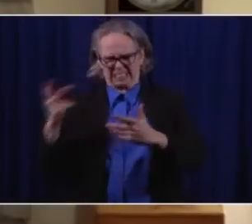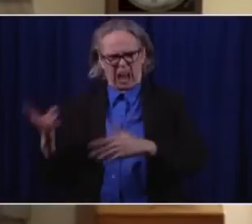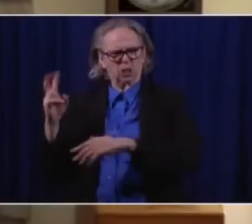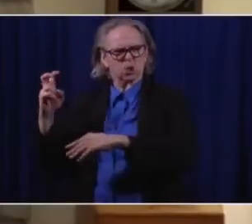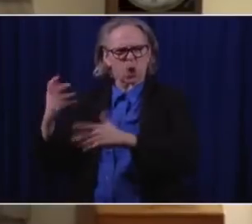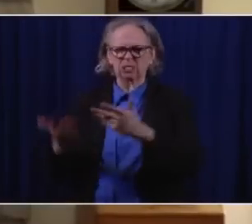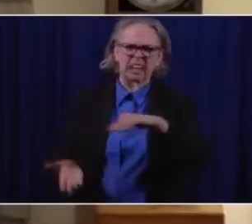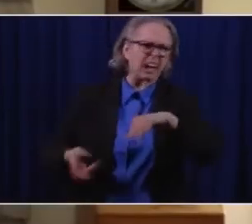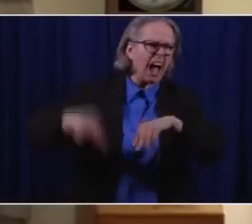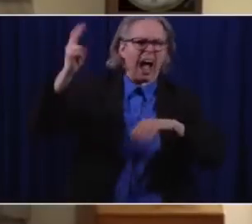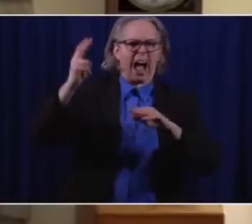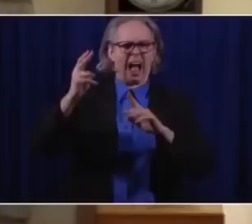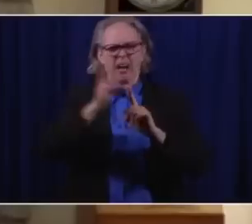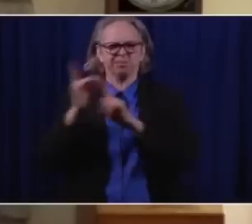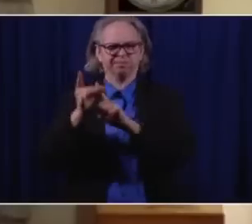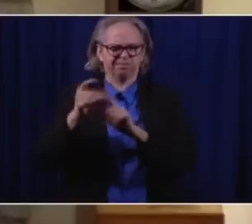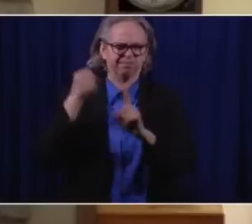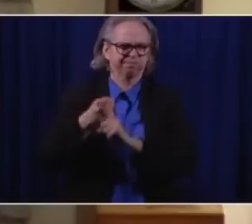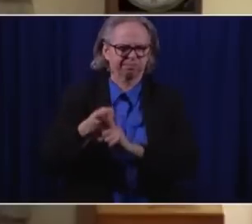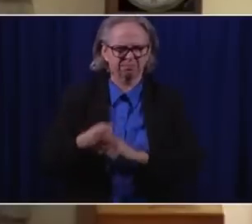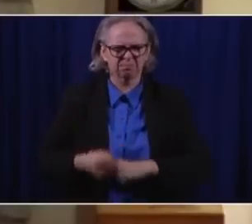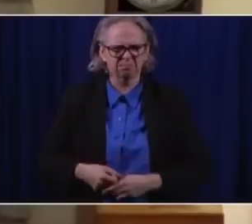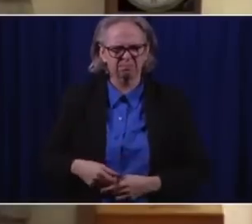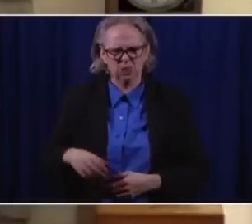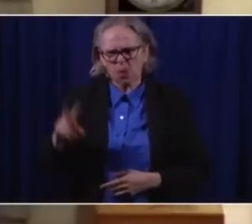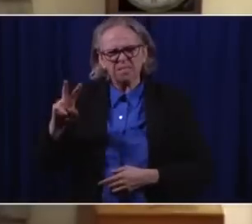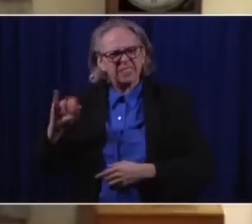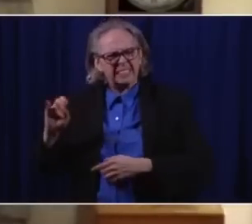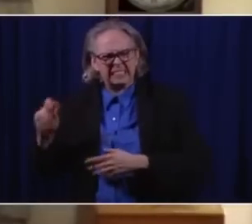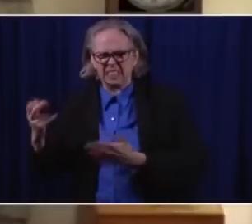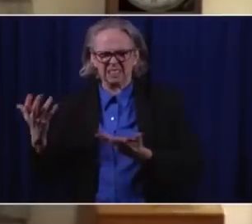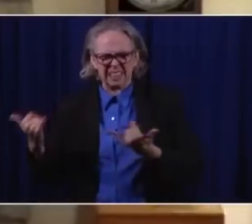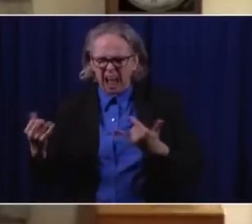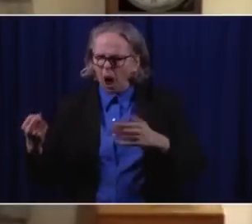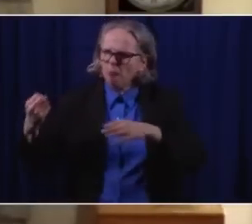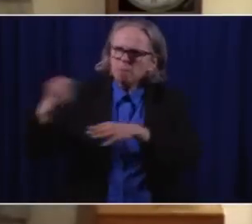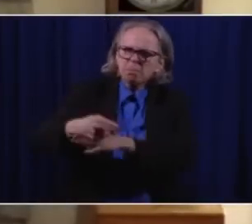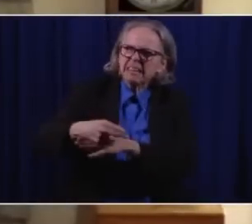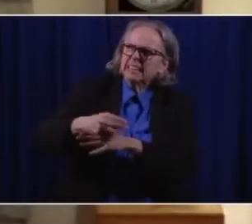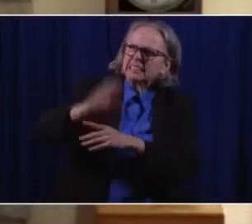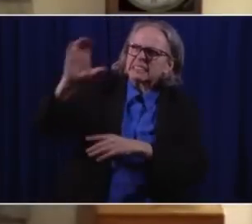almost double what the high incident level is. Eric, let's look at the next slide, please.